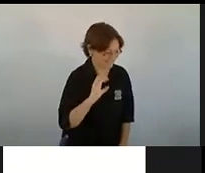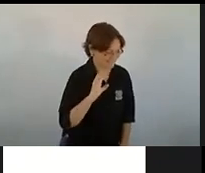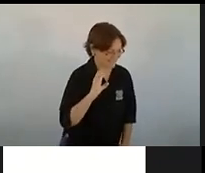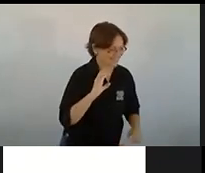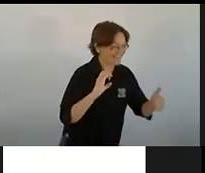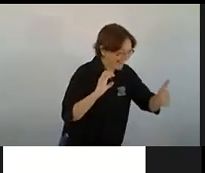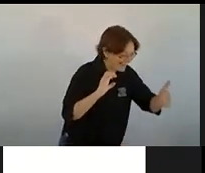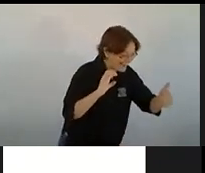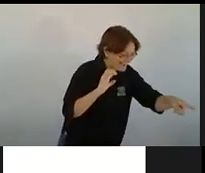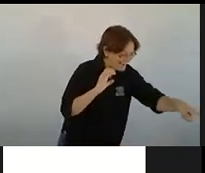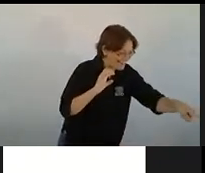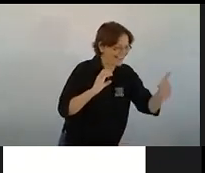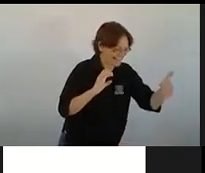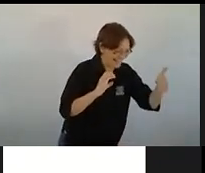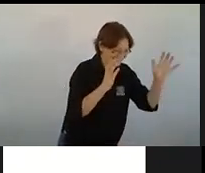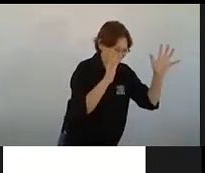Yes.